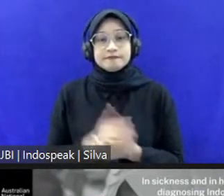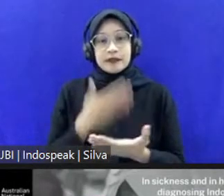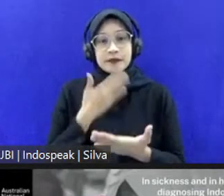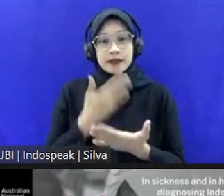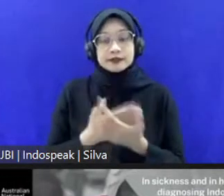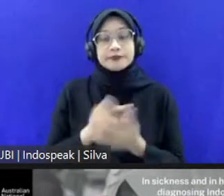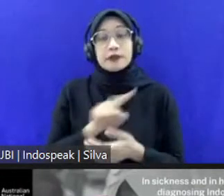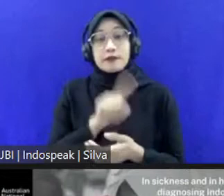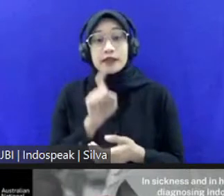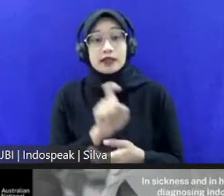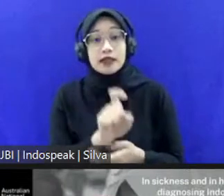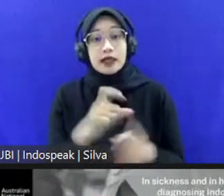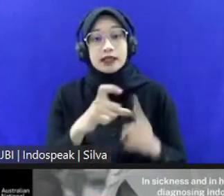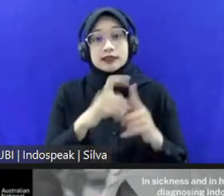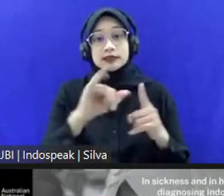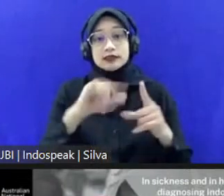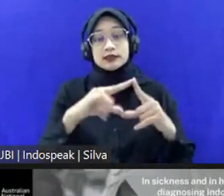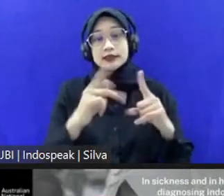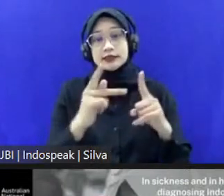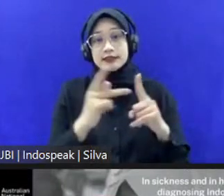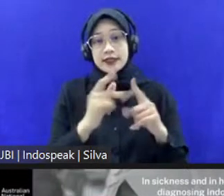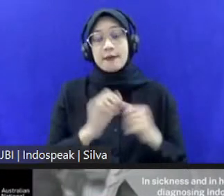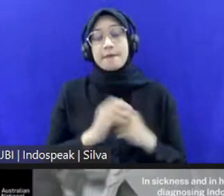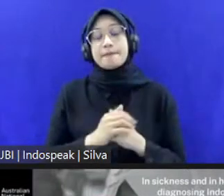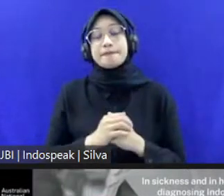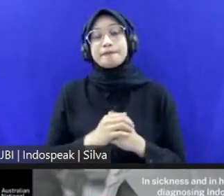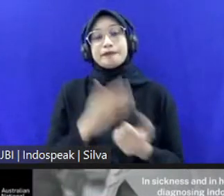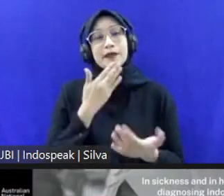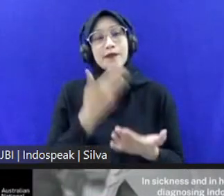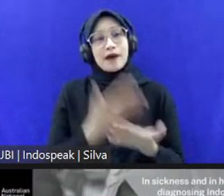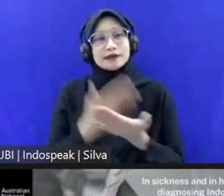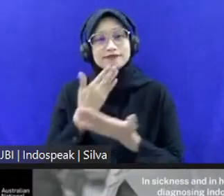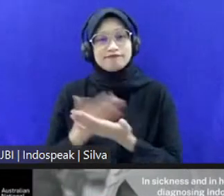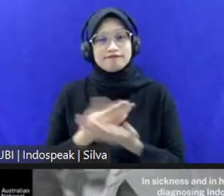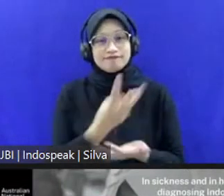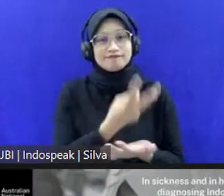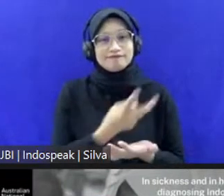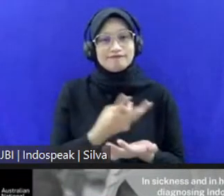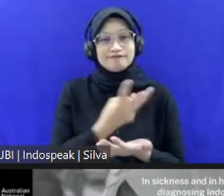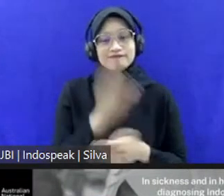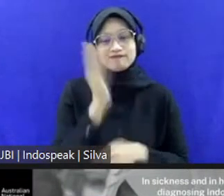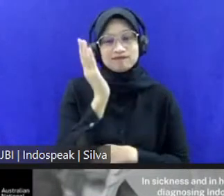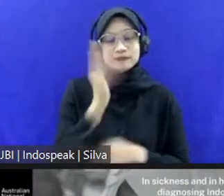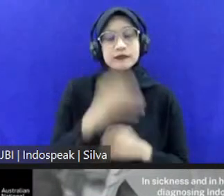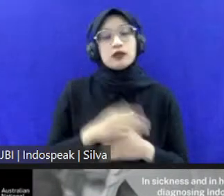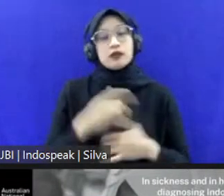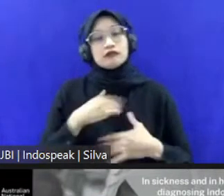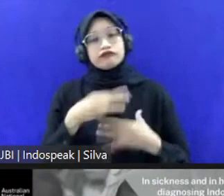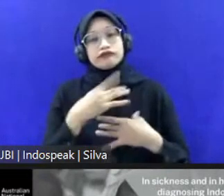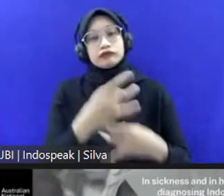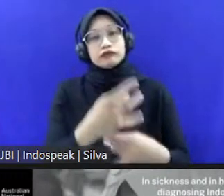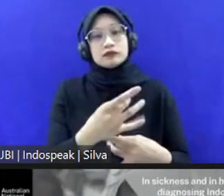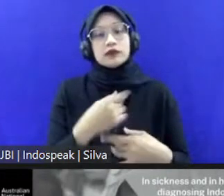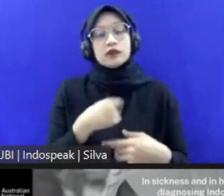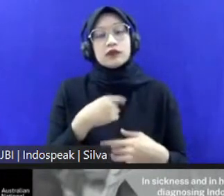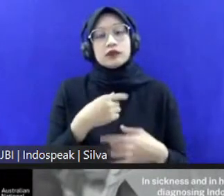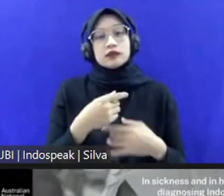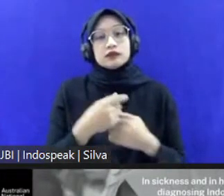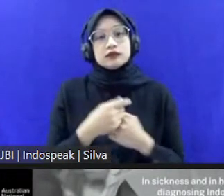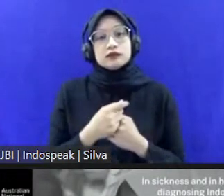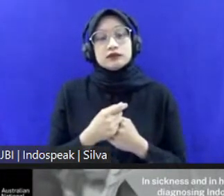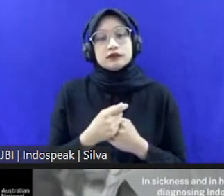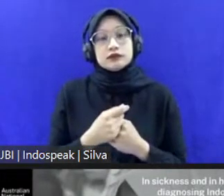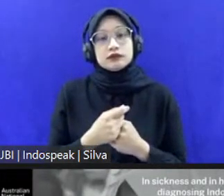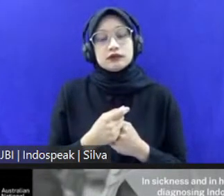Budia. Thank you for everyone for the presentations. I'm really interested to learn a little bit about the mental health outcomes and whether